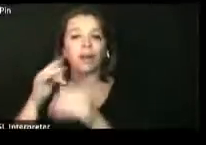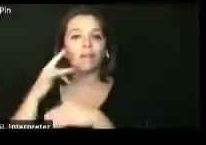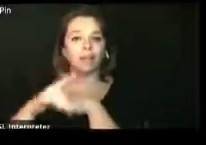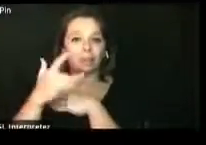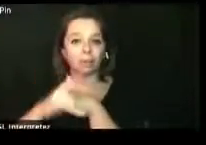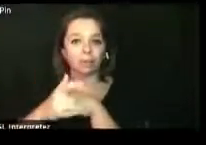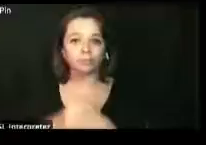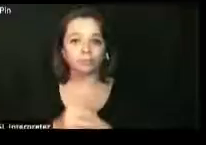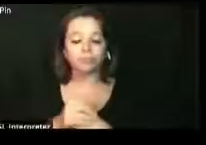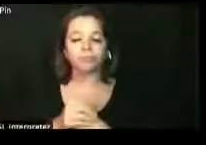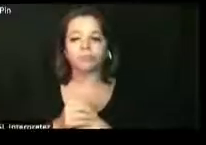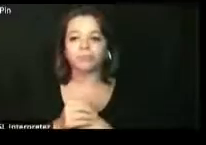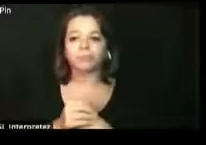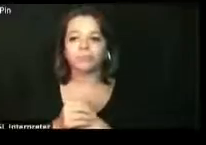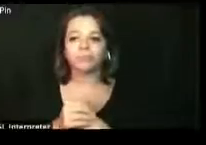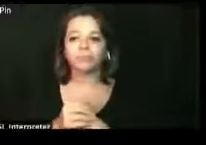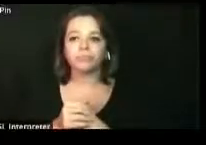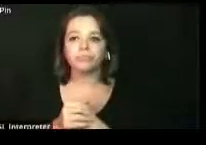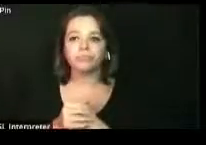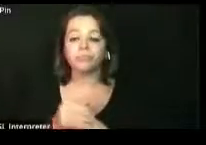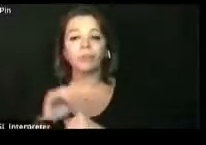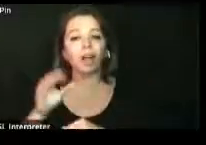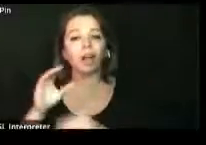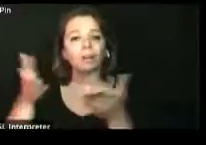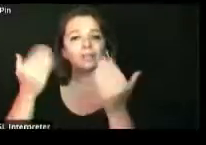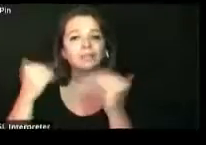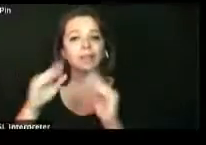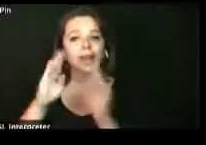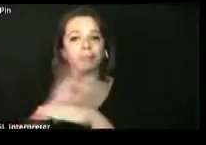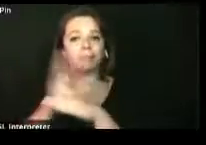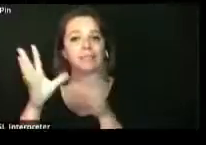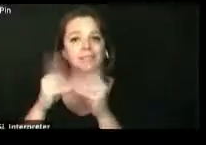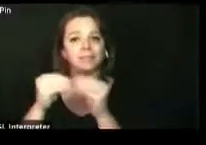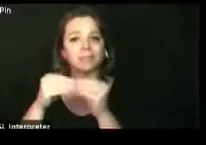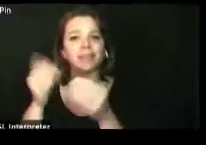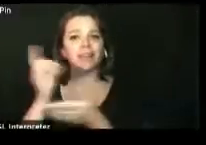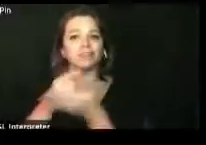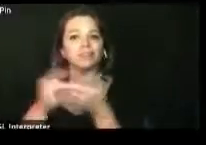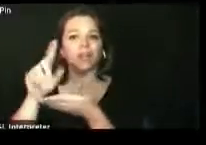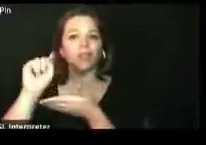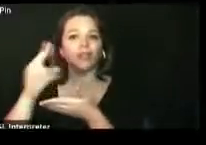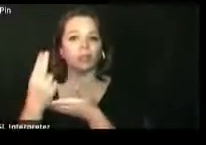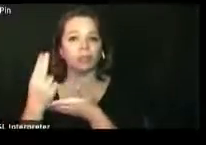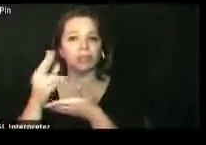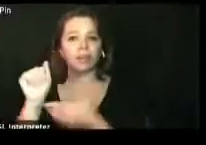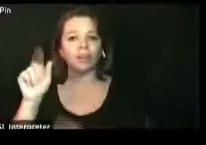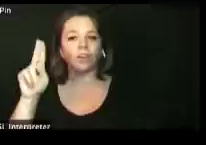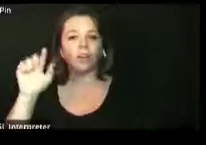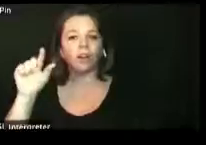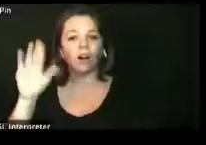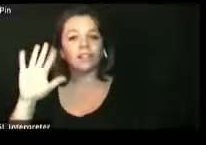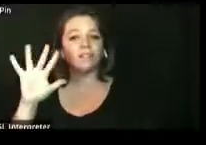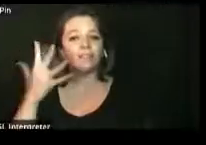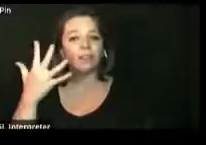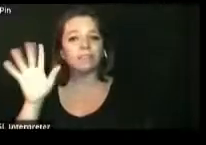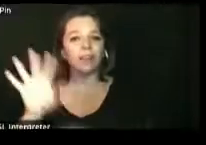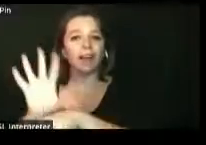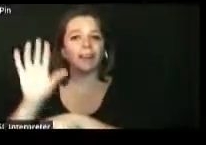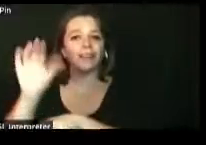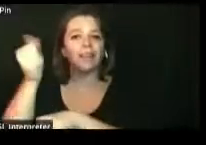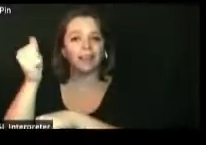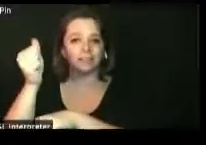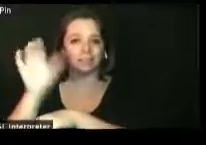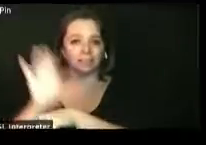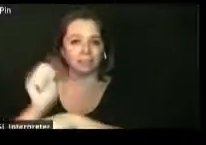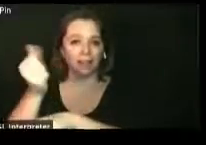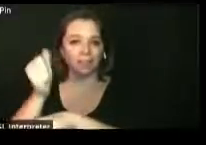interpretation. Our next business meeting is this coming Thursday, August 5th at 10 a.m. Callers at